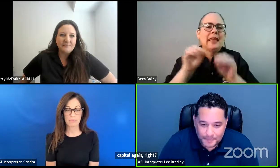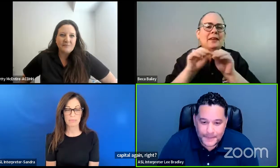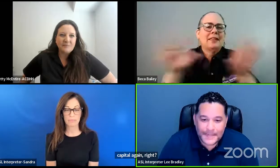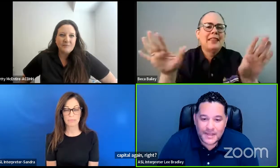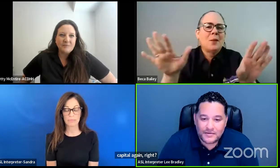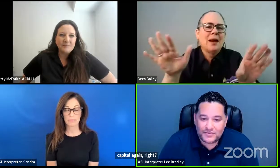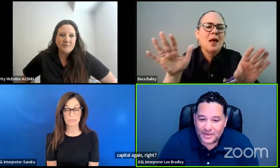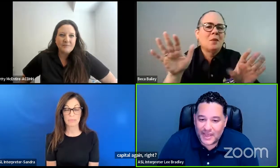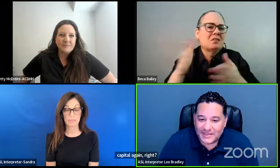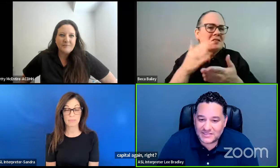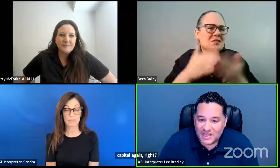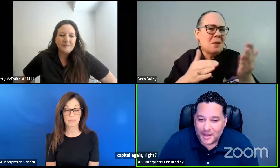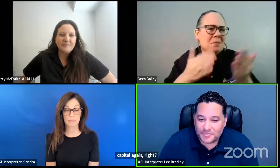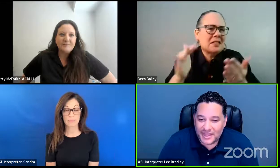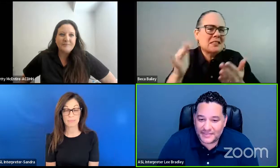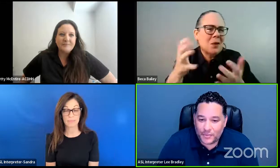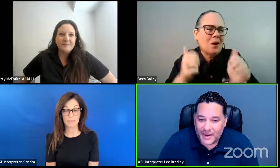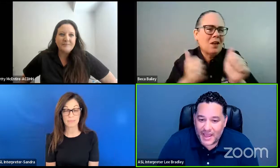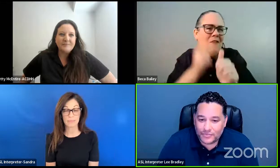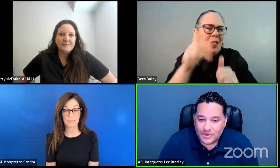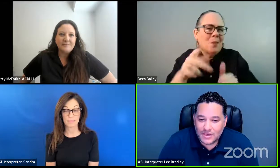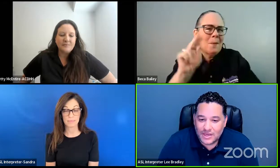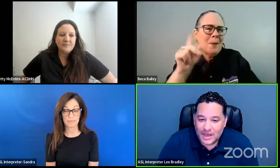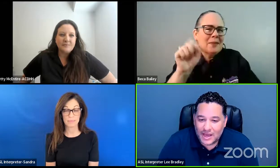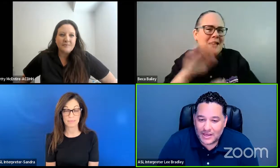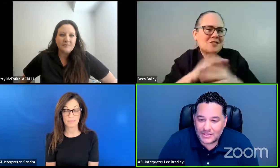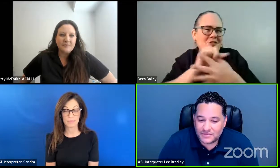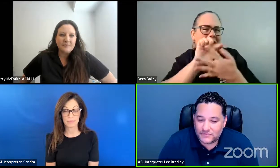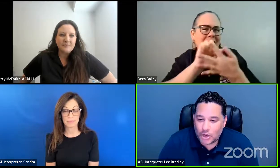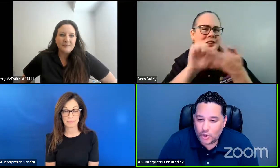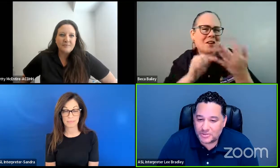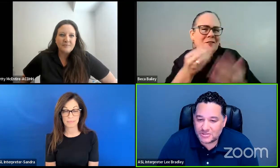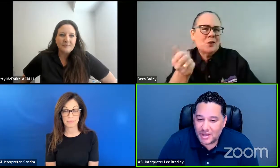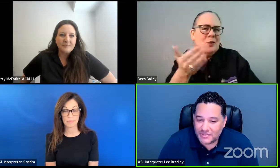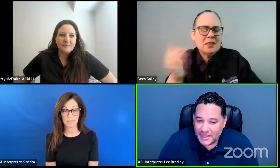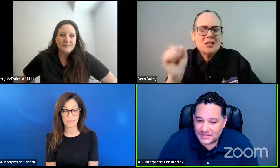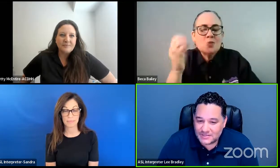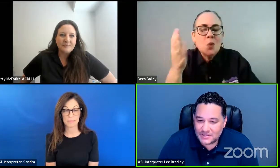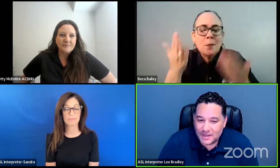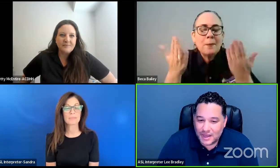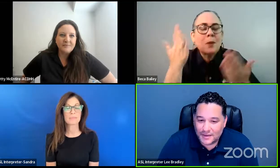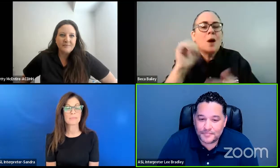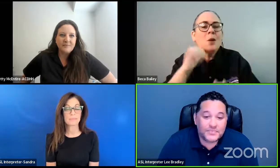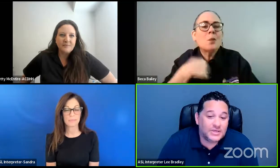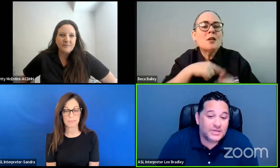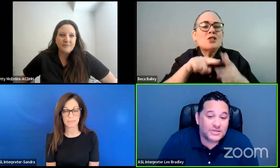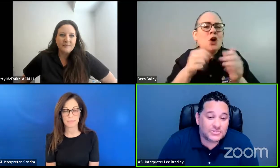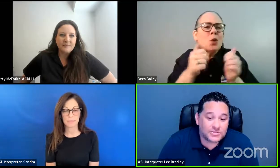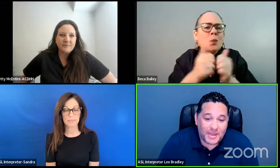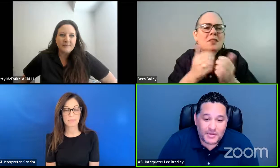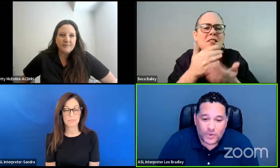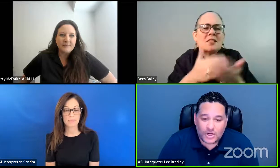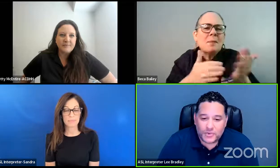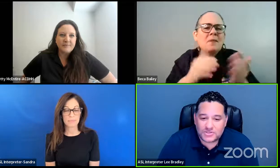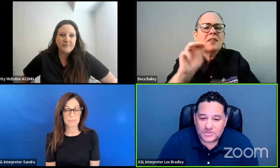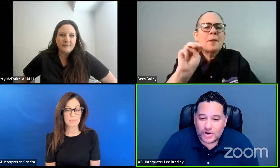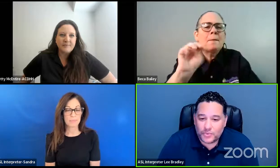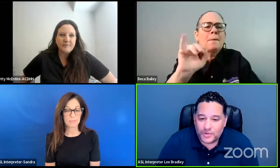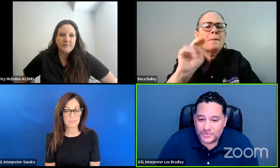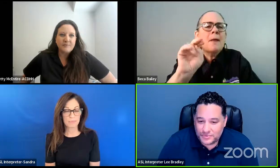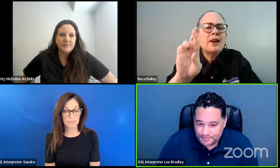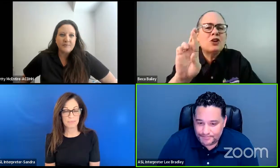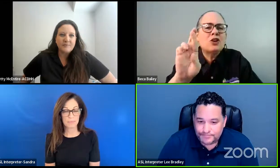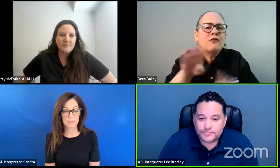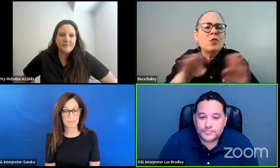moment from the last update that went out to follow up on some updates. So maybe why don't we